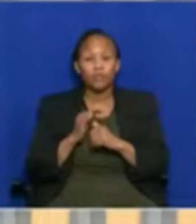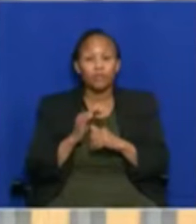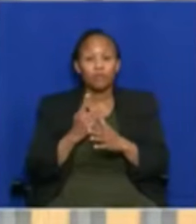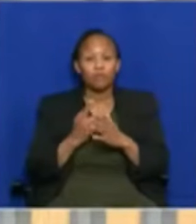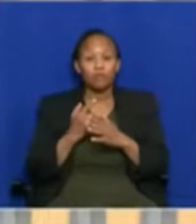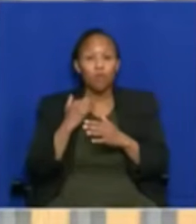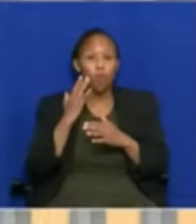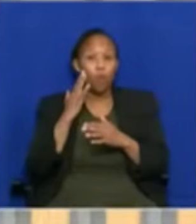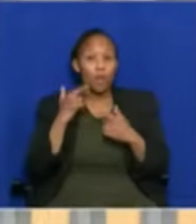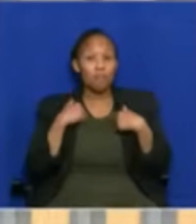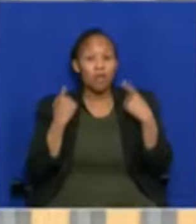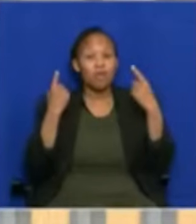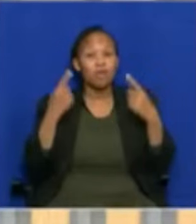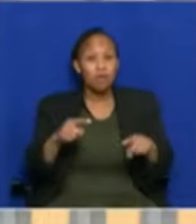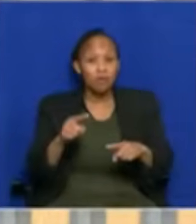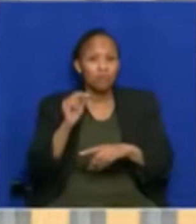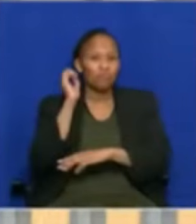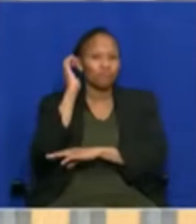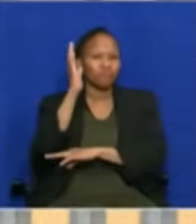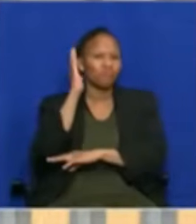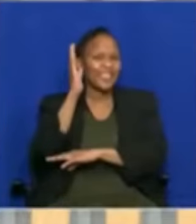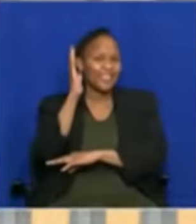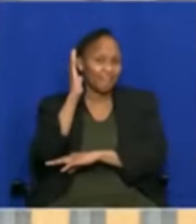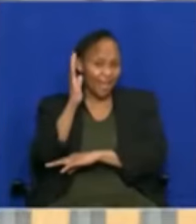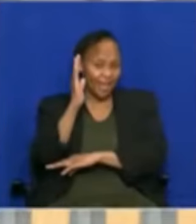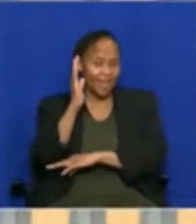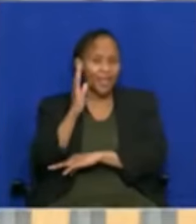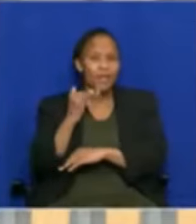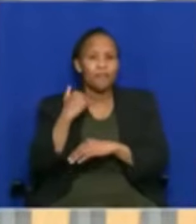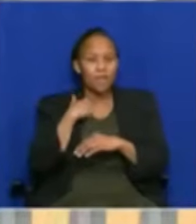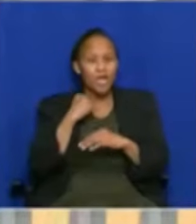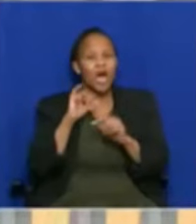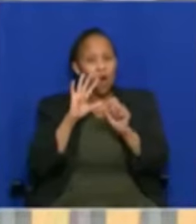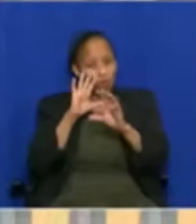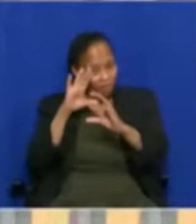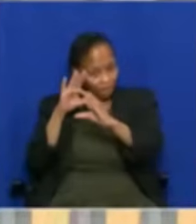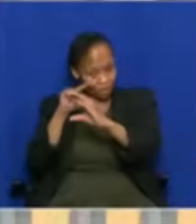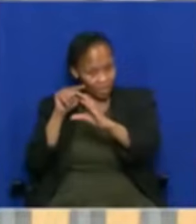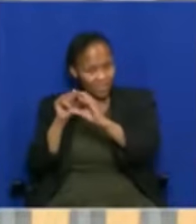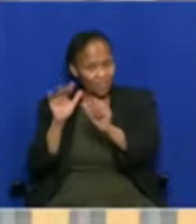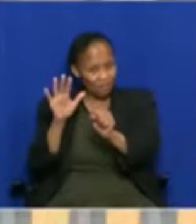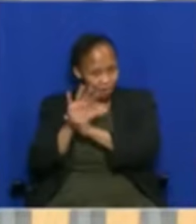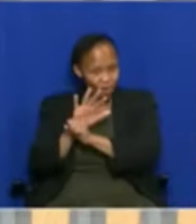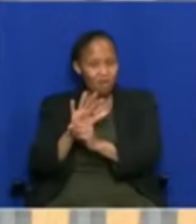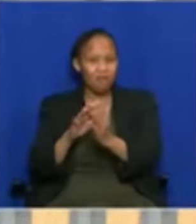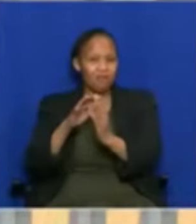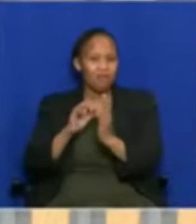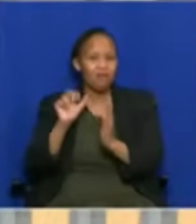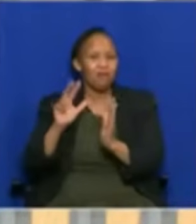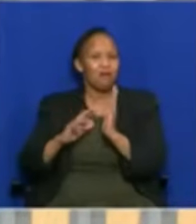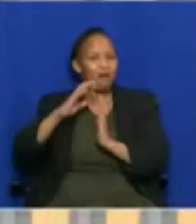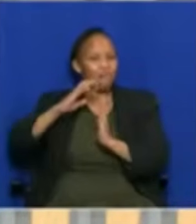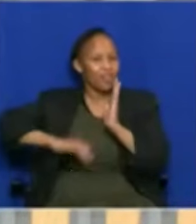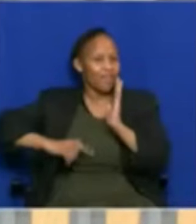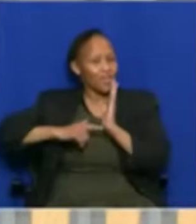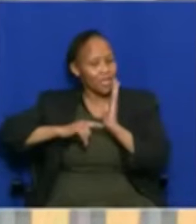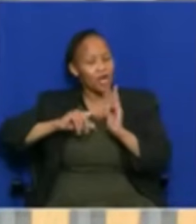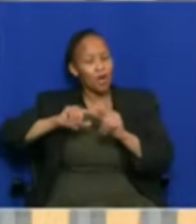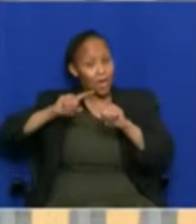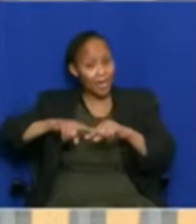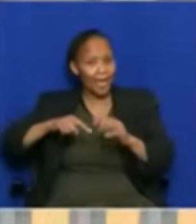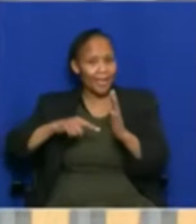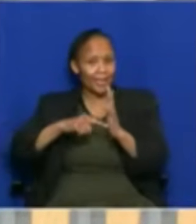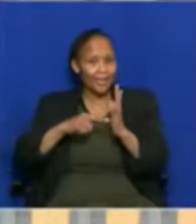from my anchor affidavit, okay. because there's no real affidavit for myself per se, like how you would have an